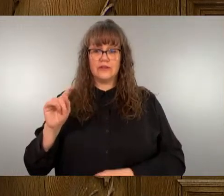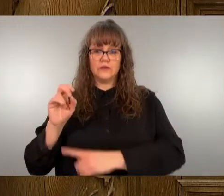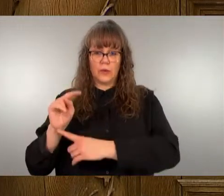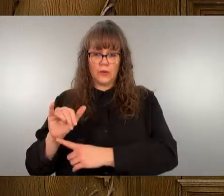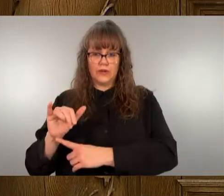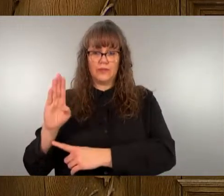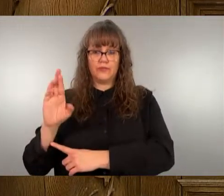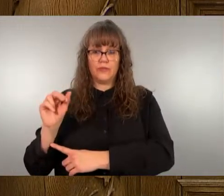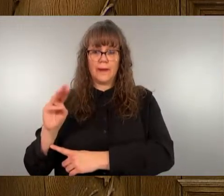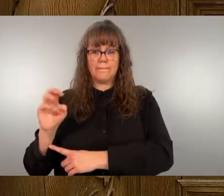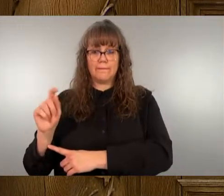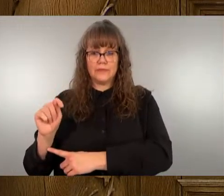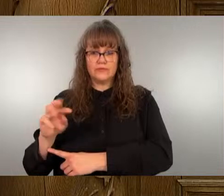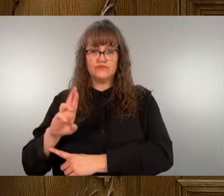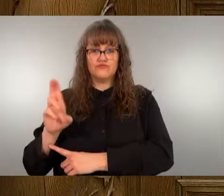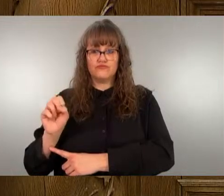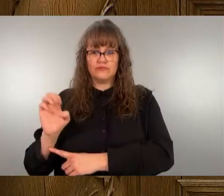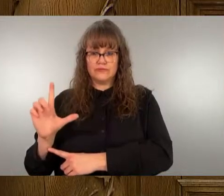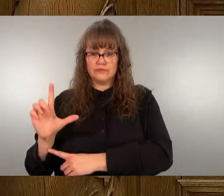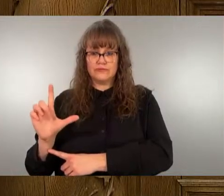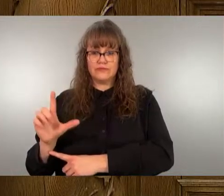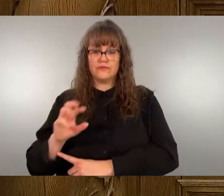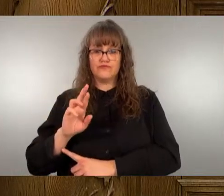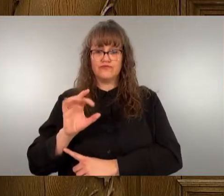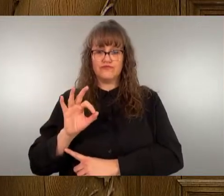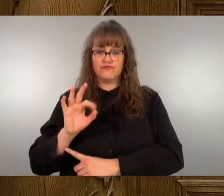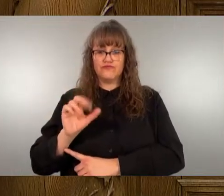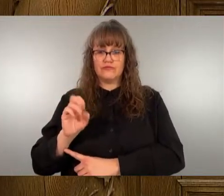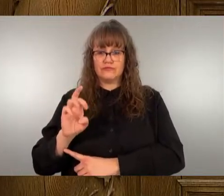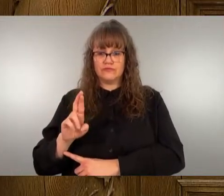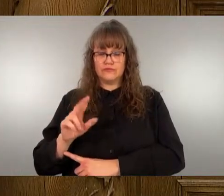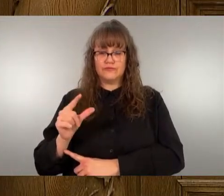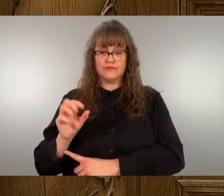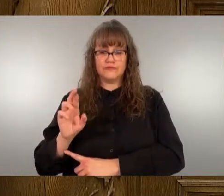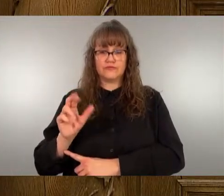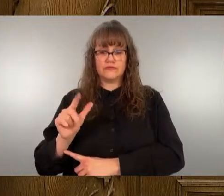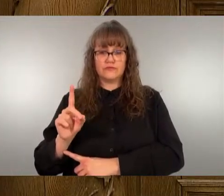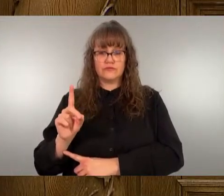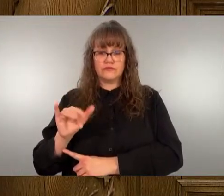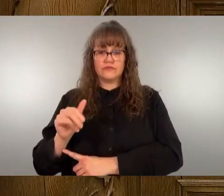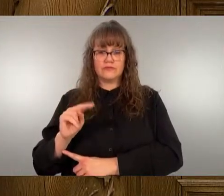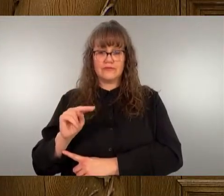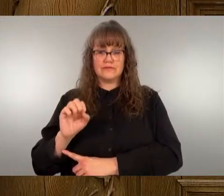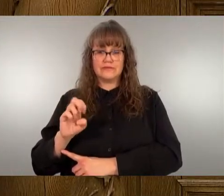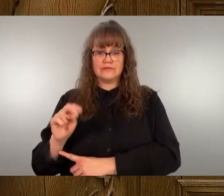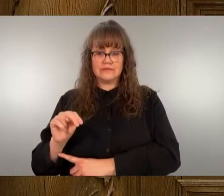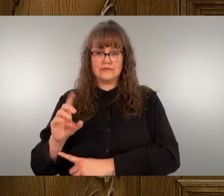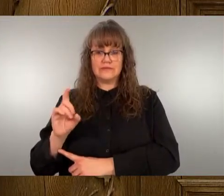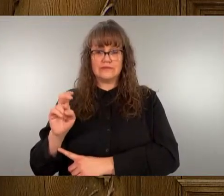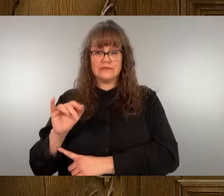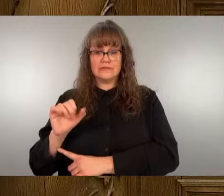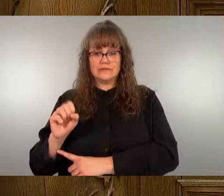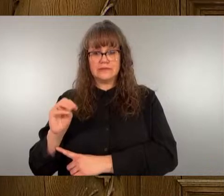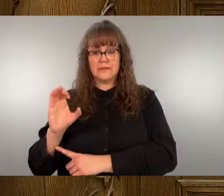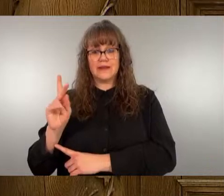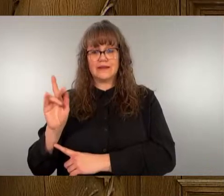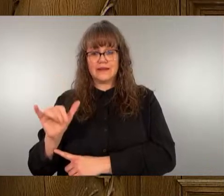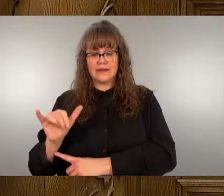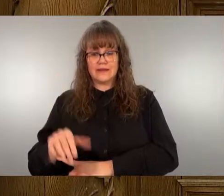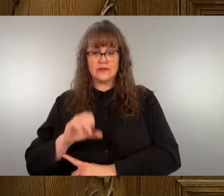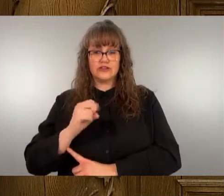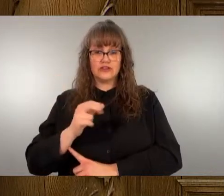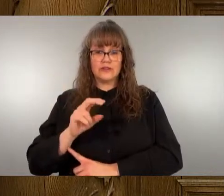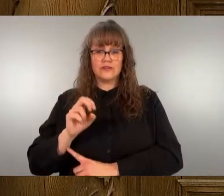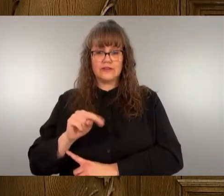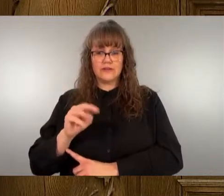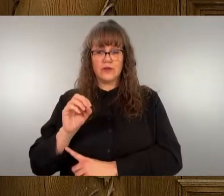McKay, Shannon O'Neill, and Bob Williams. We mourn and reflect on the loss of so many British